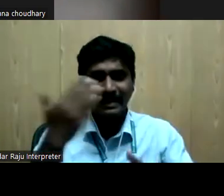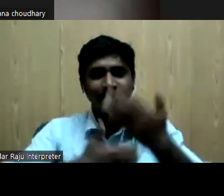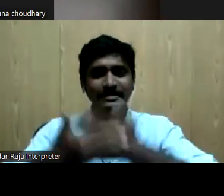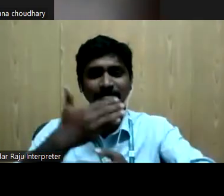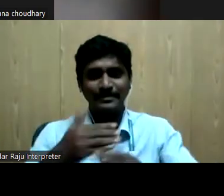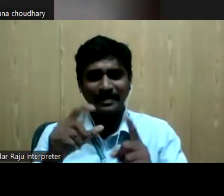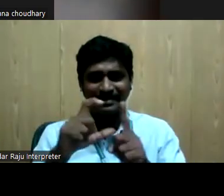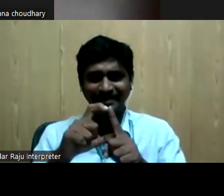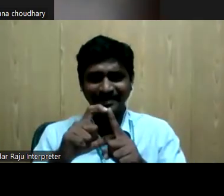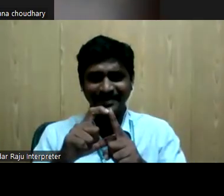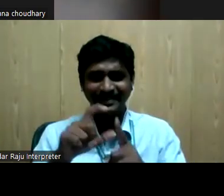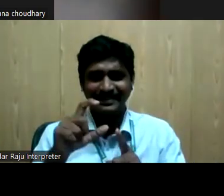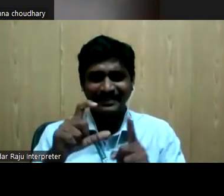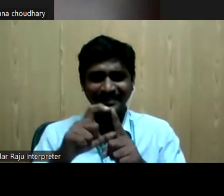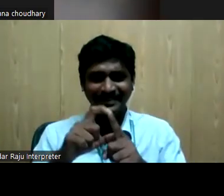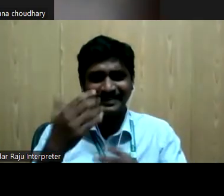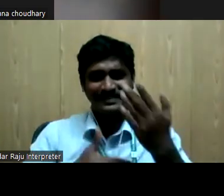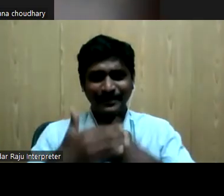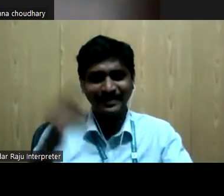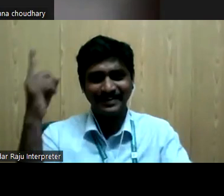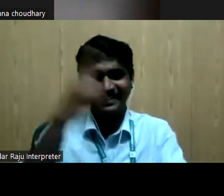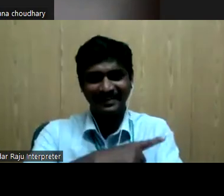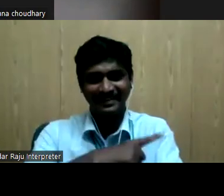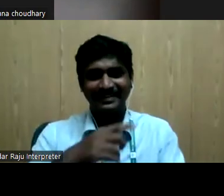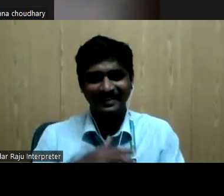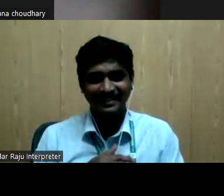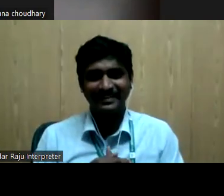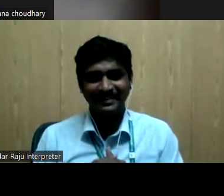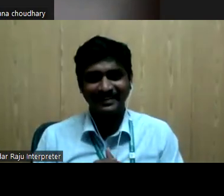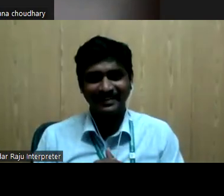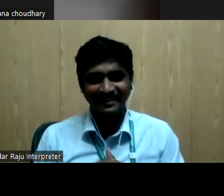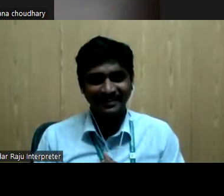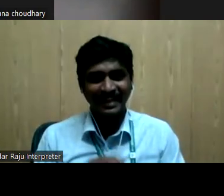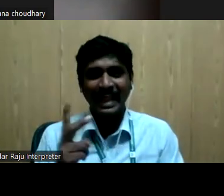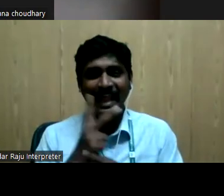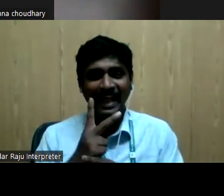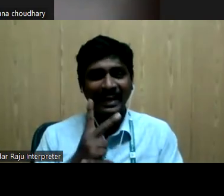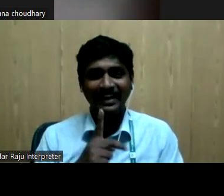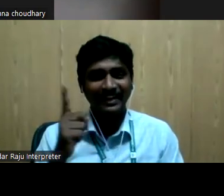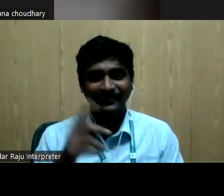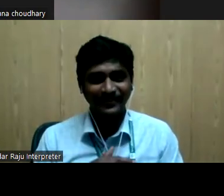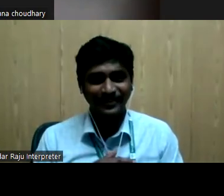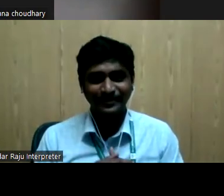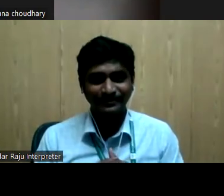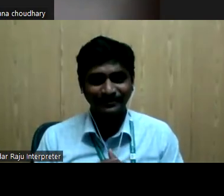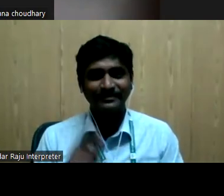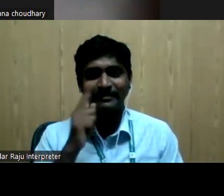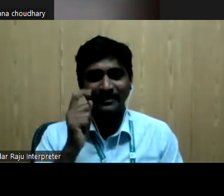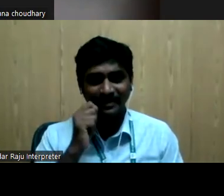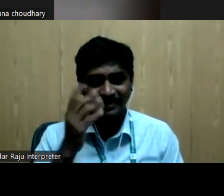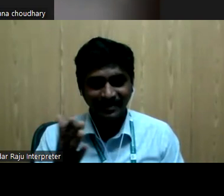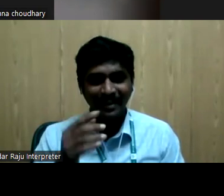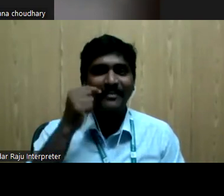of December or International Disability Day. Right. We didn't have a day for caregivers. You know, we have the day for everybody. Mother's Day, Father's